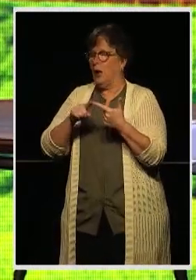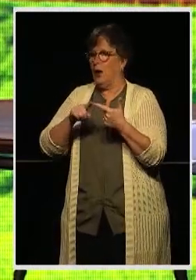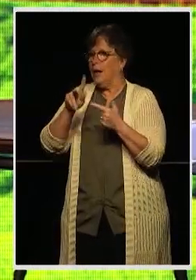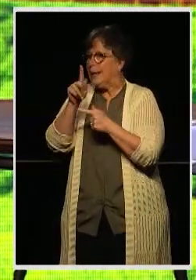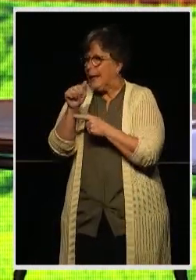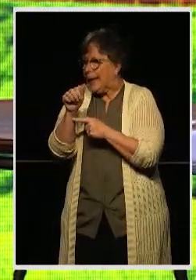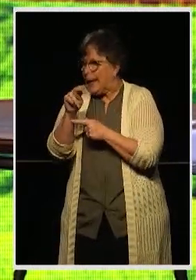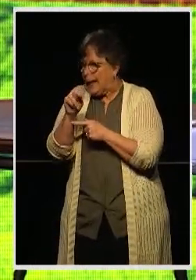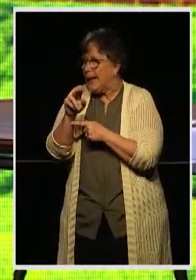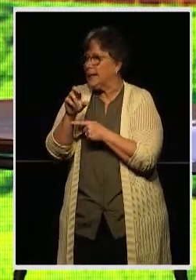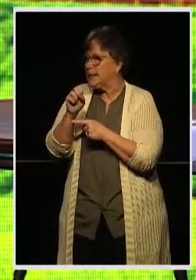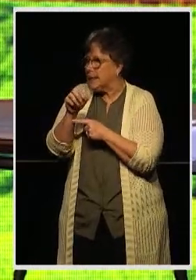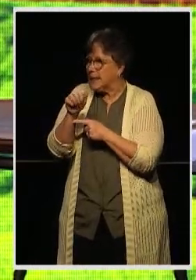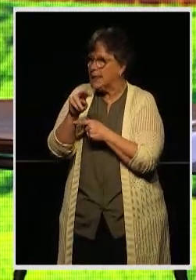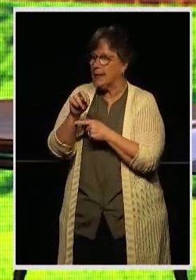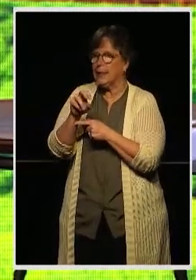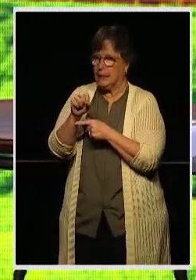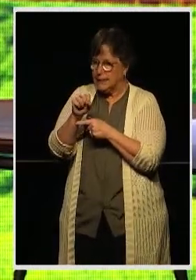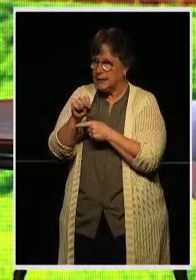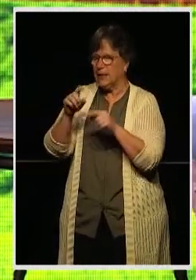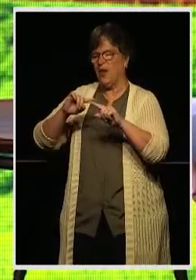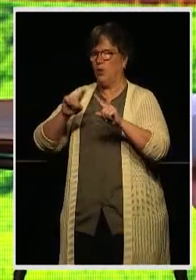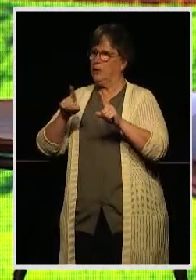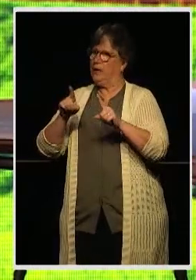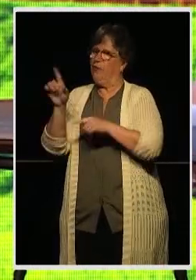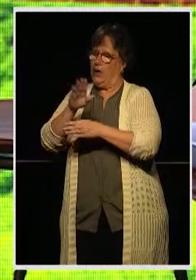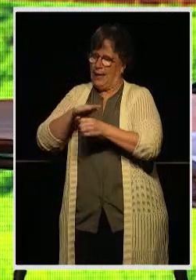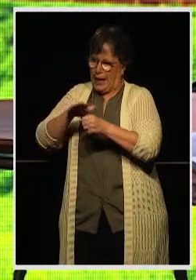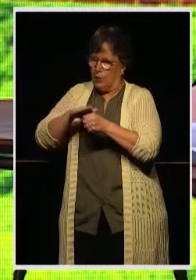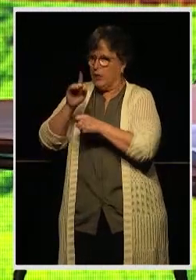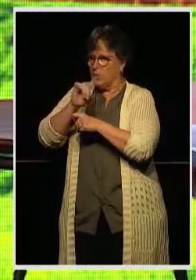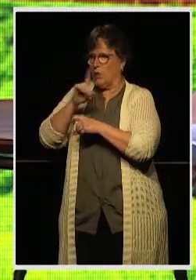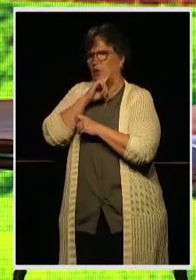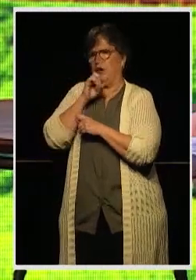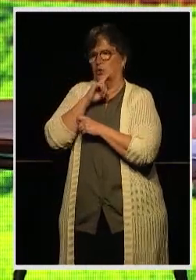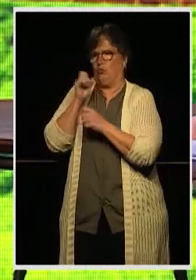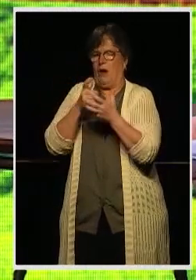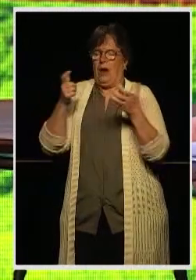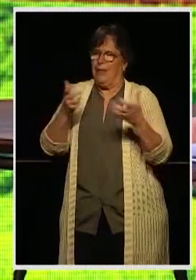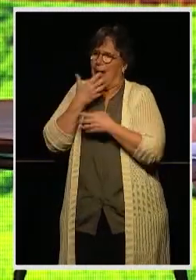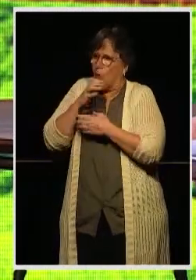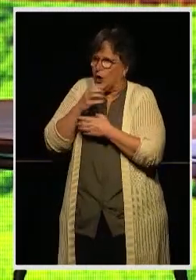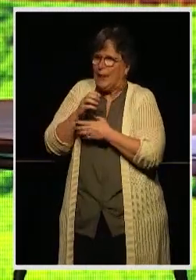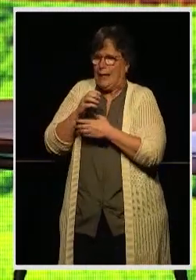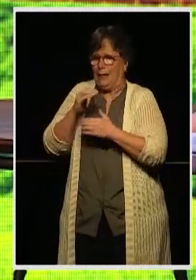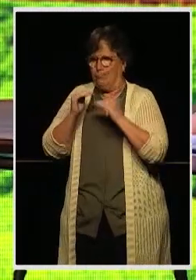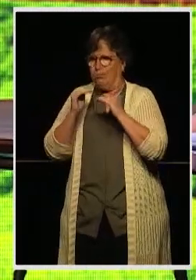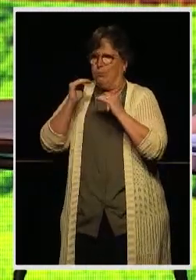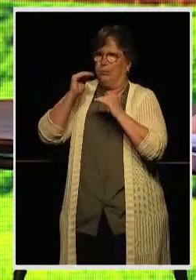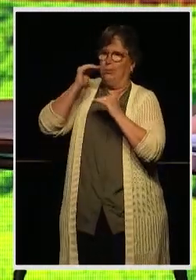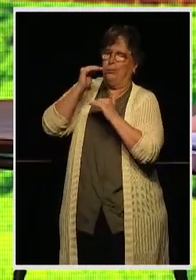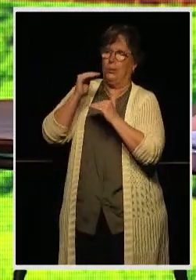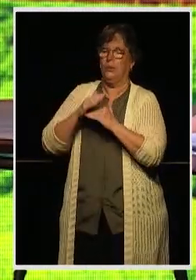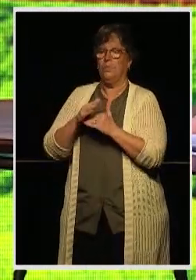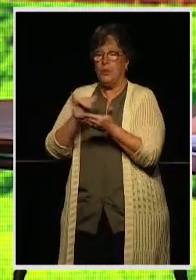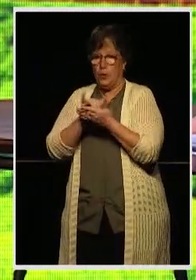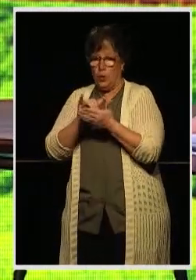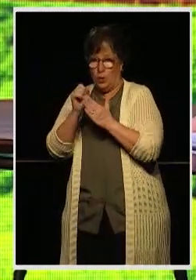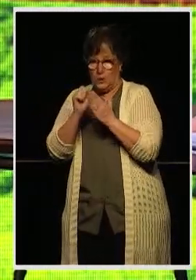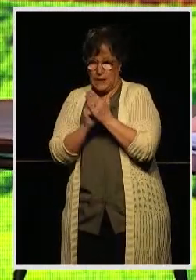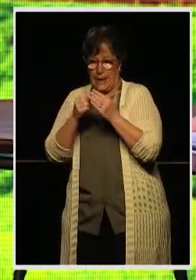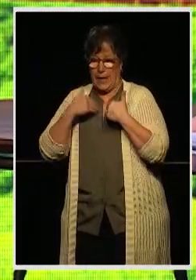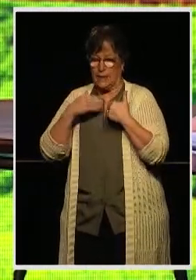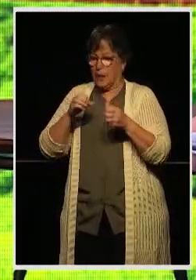and elsewhere, where there's a lot of drought and heat waves that are happening. New York State has an opportunity to grow our vegetable